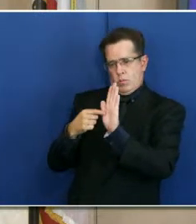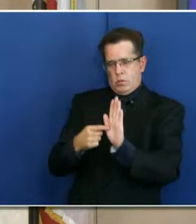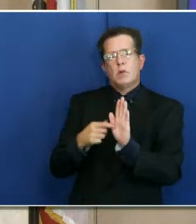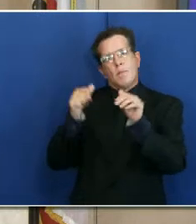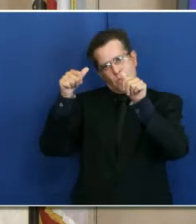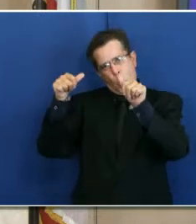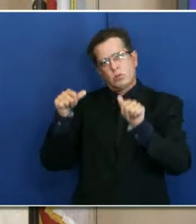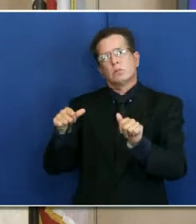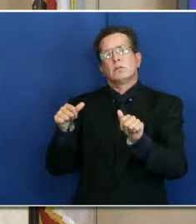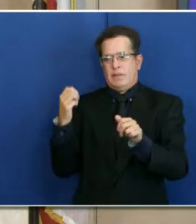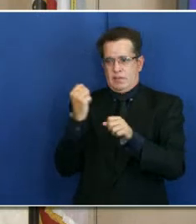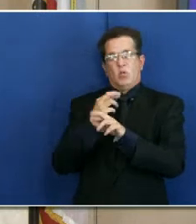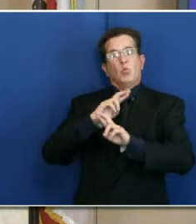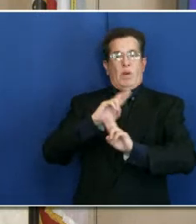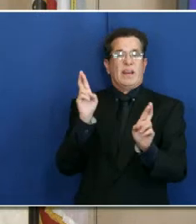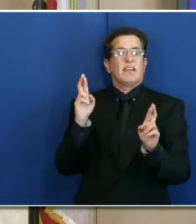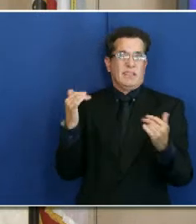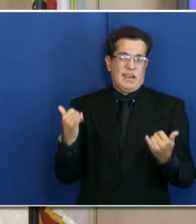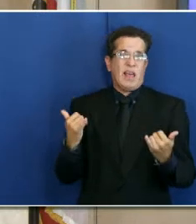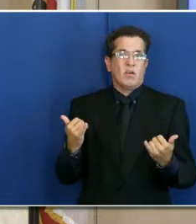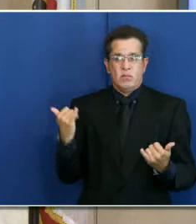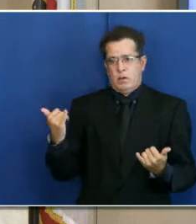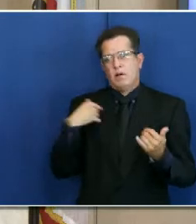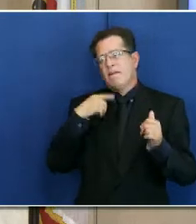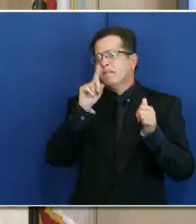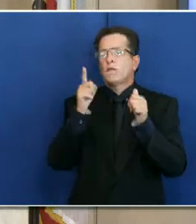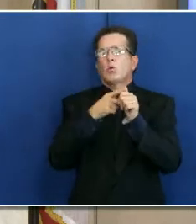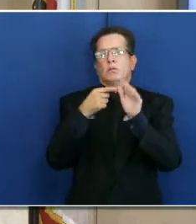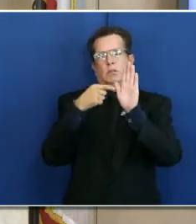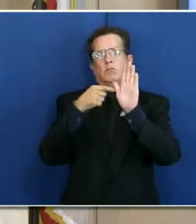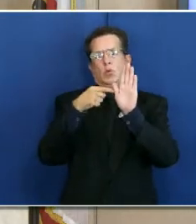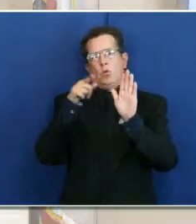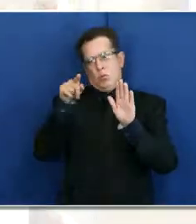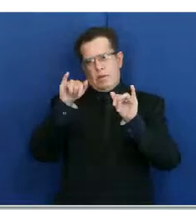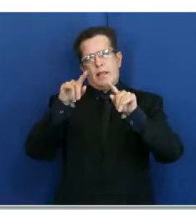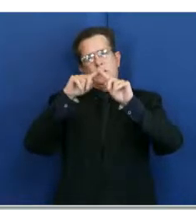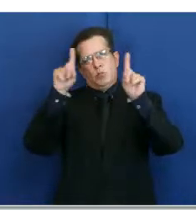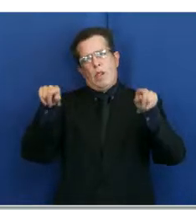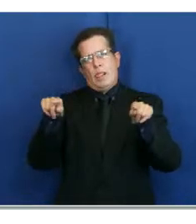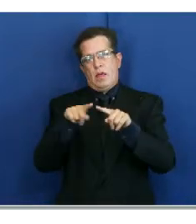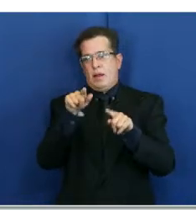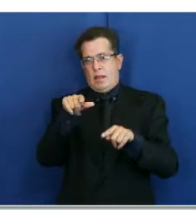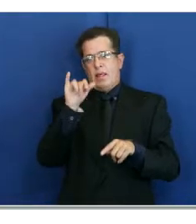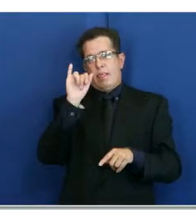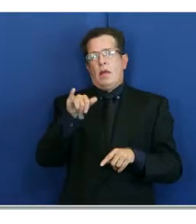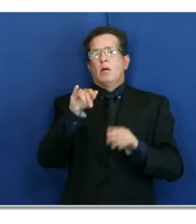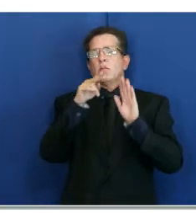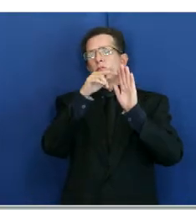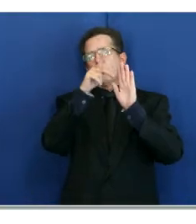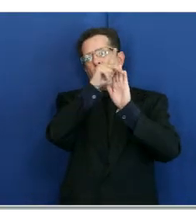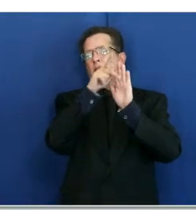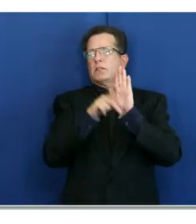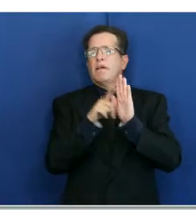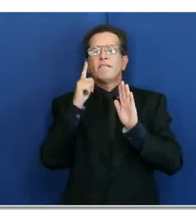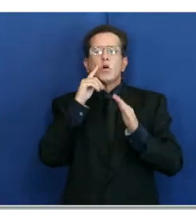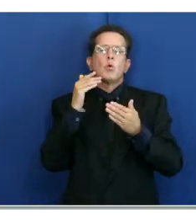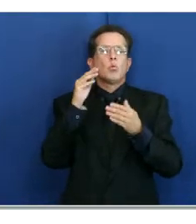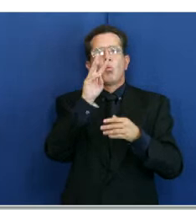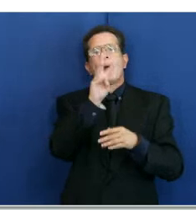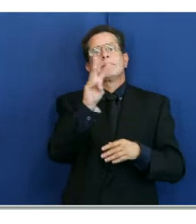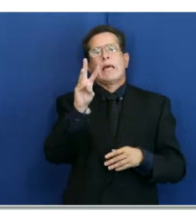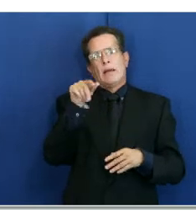that outside. We'll go to the first slide here to give you some information. The blueprint for a safer economy is on the state website. The state website